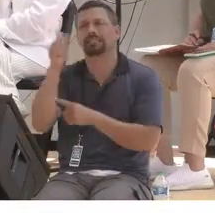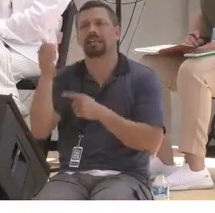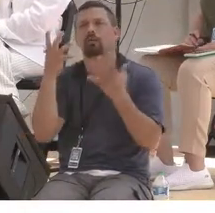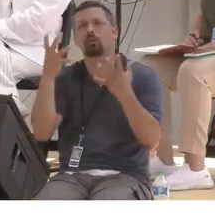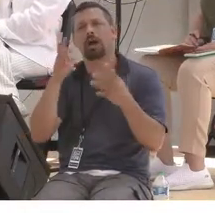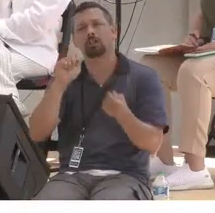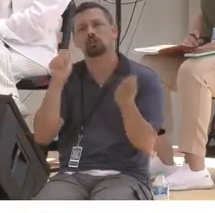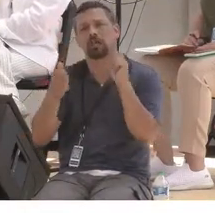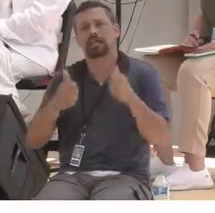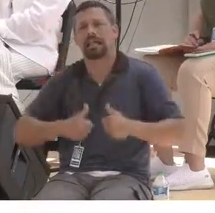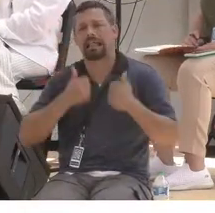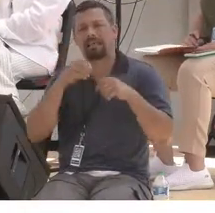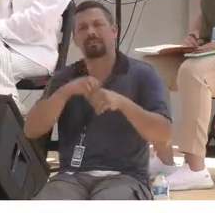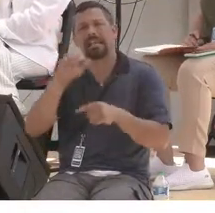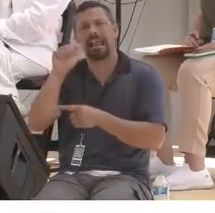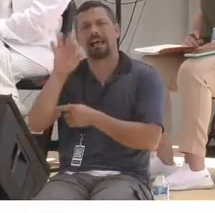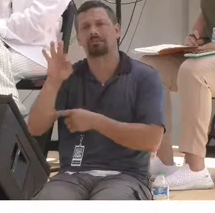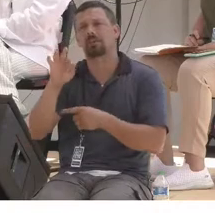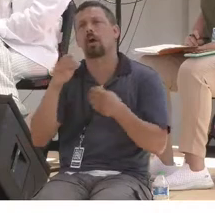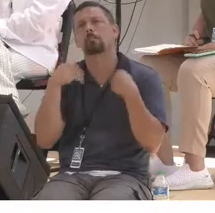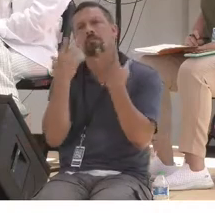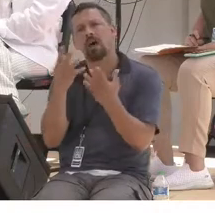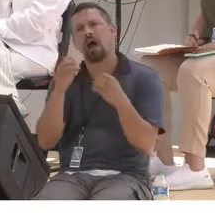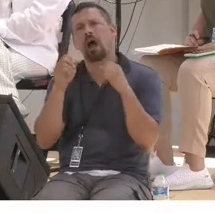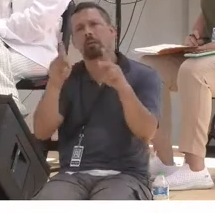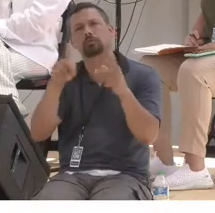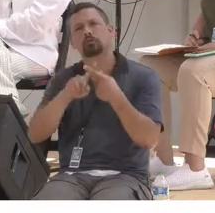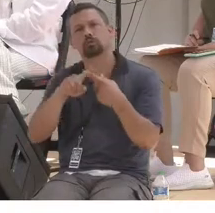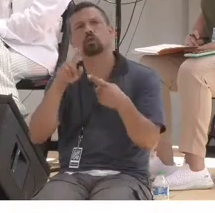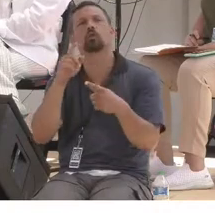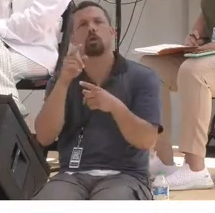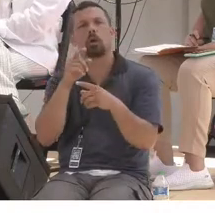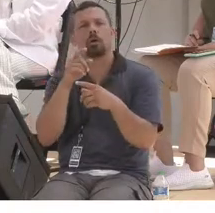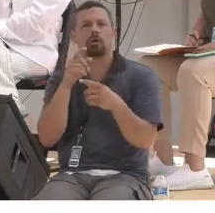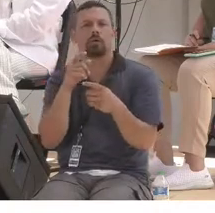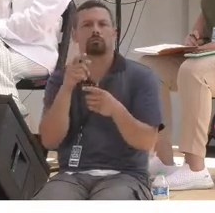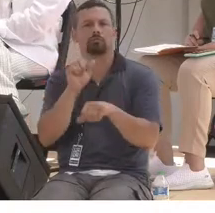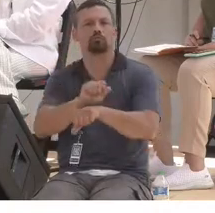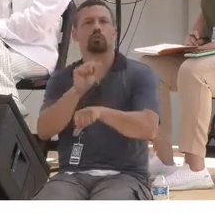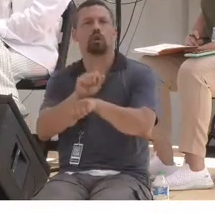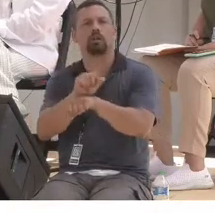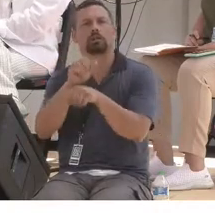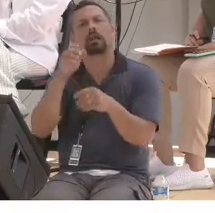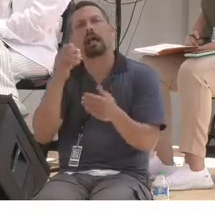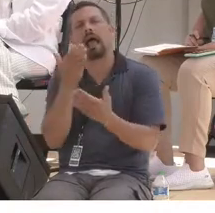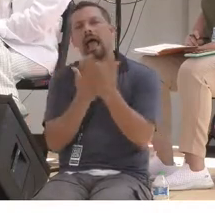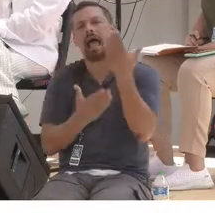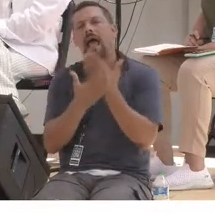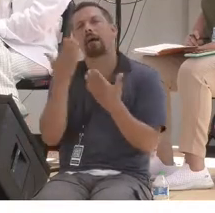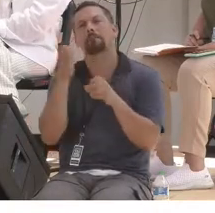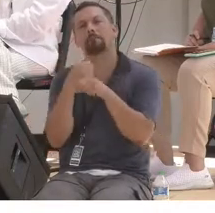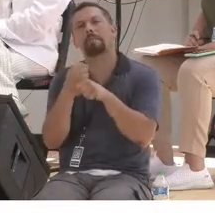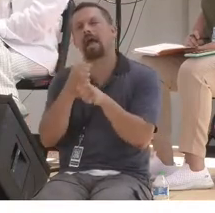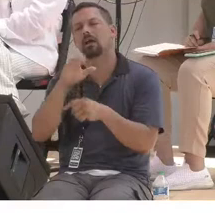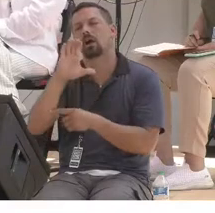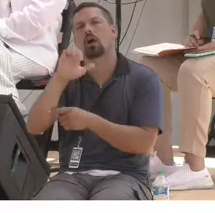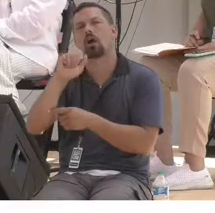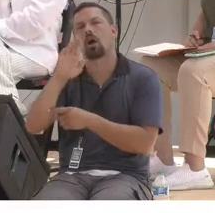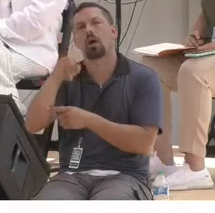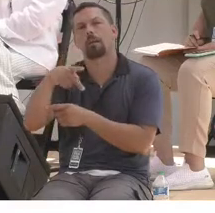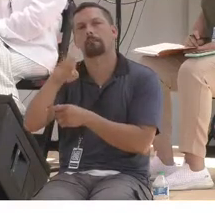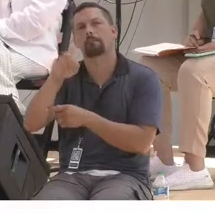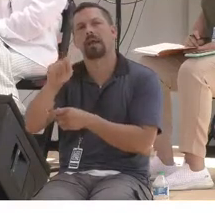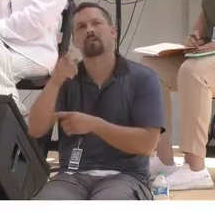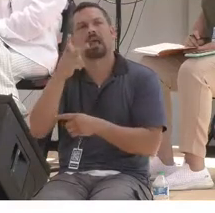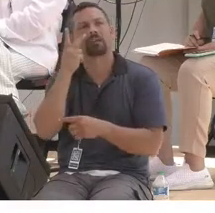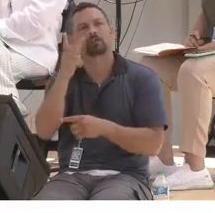lives of Afghans and provide them with an opportunity to work in the handmade carpet industry. The reason why she chose handmade carpets was our survey saw that the